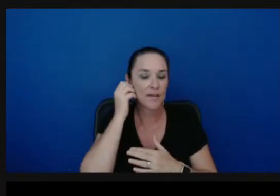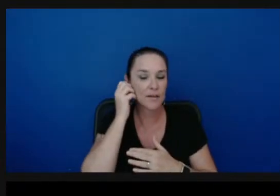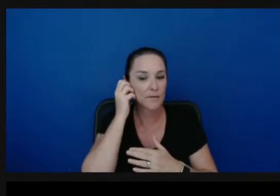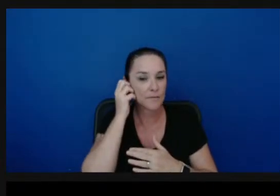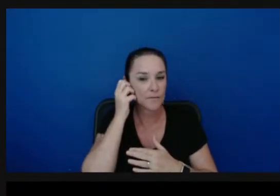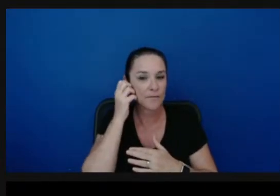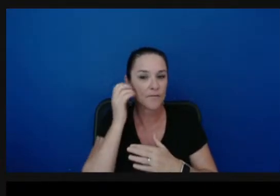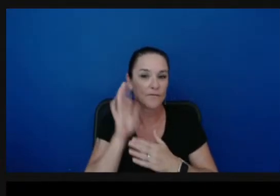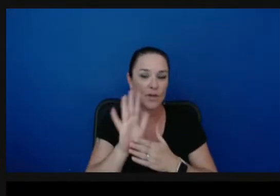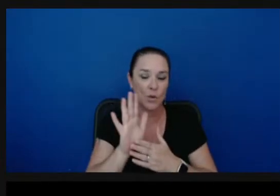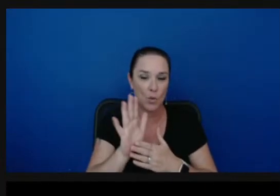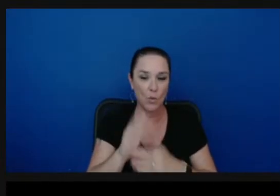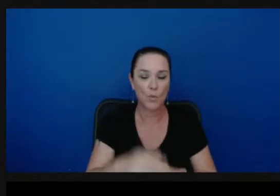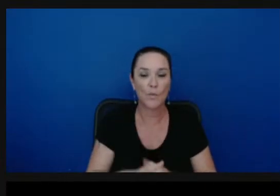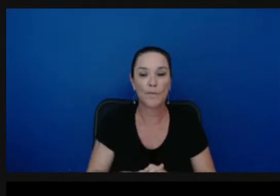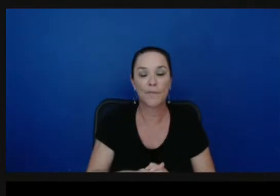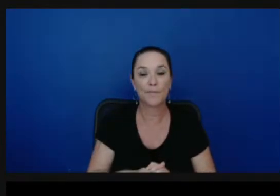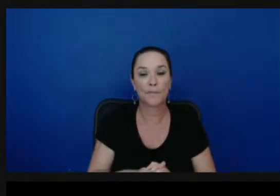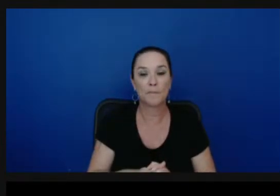that